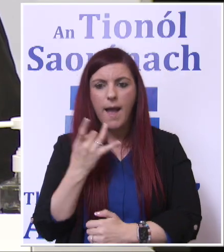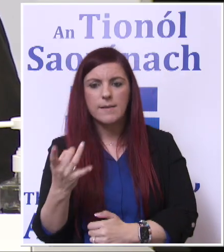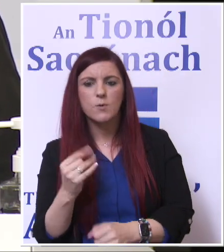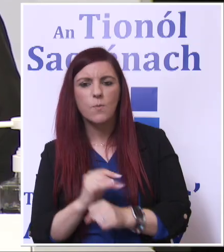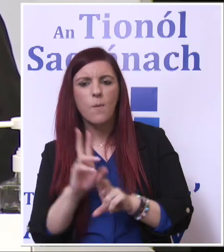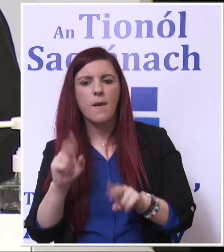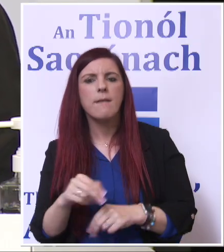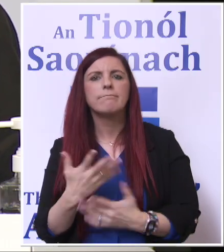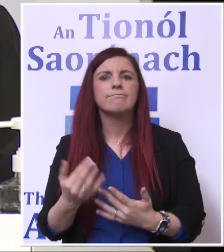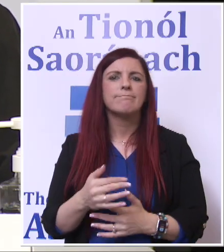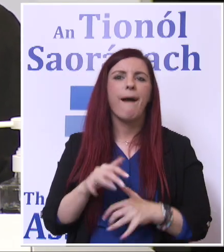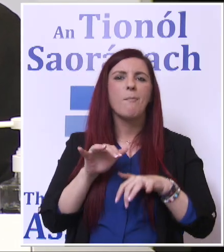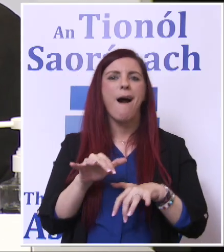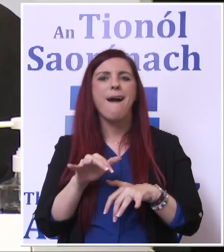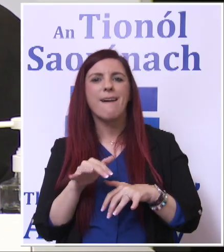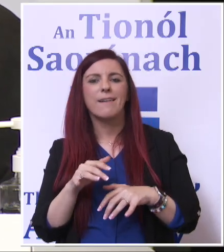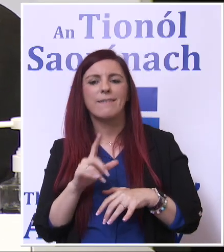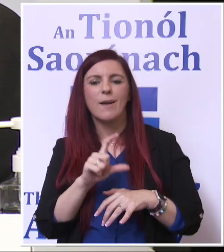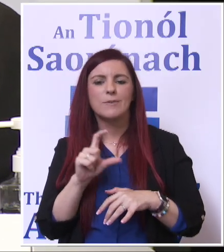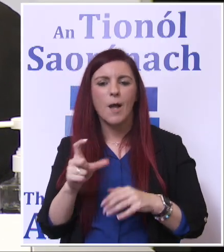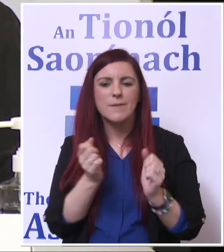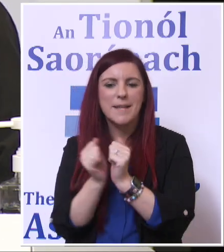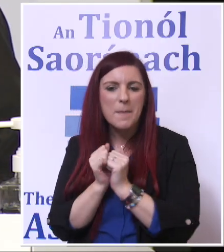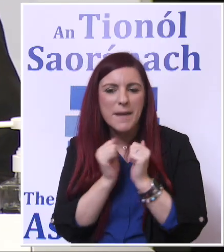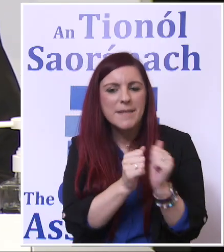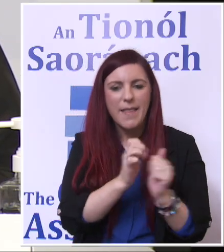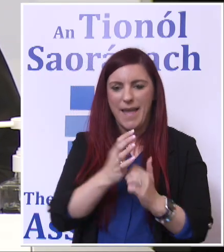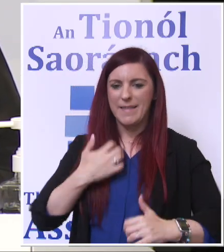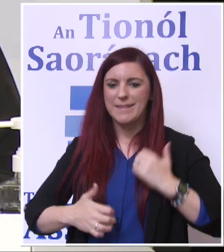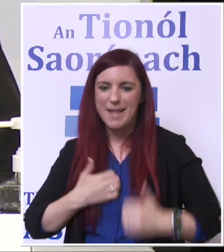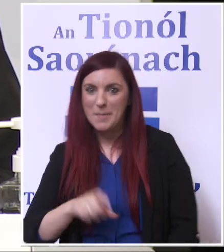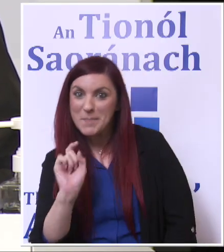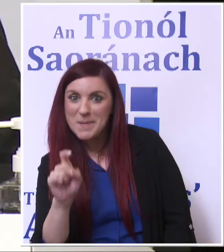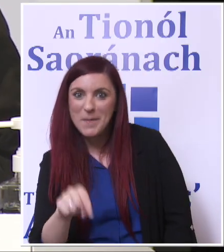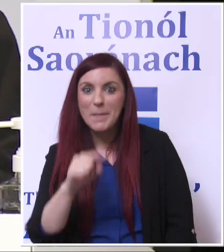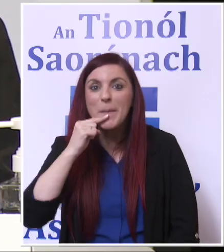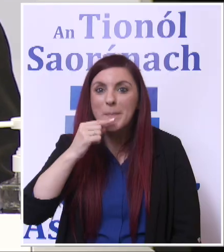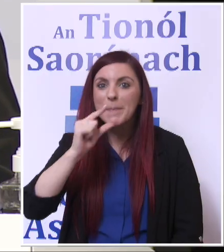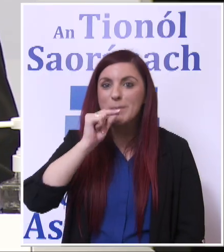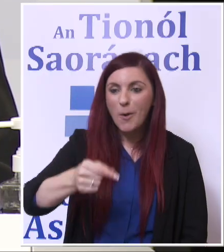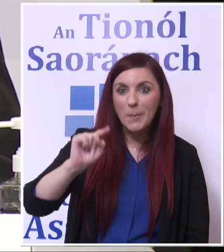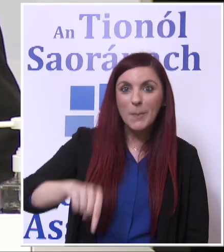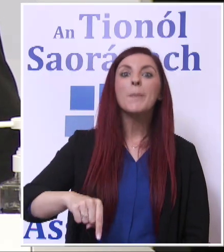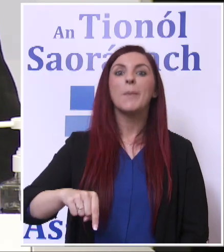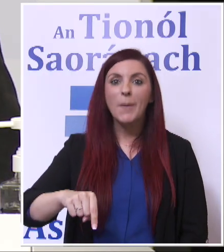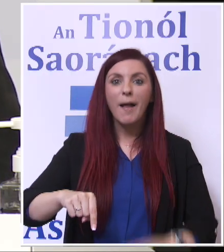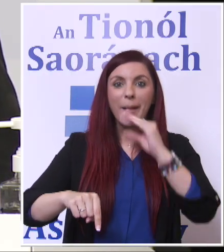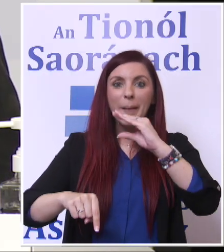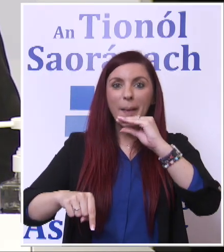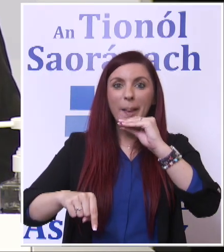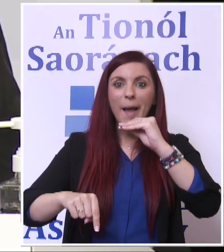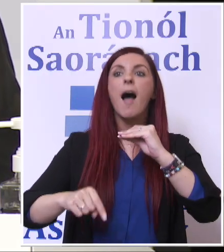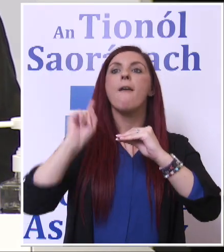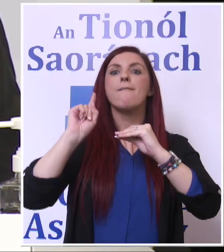mock council meeting, and they liked the excitement of pressing the buttons and talking on the microphone and having their meetings, and obviously